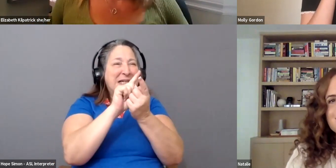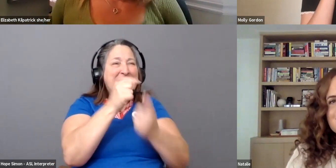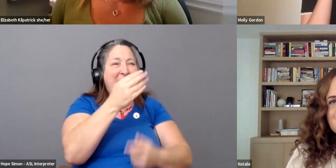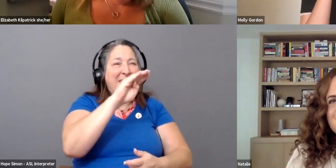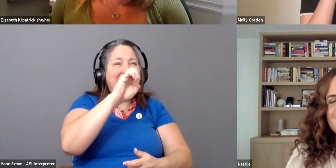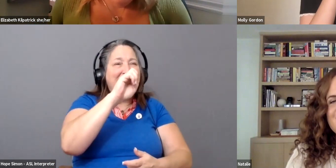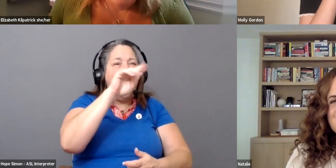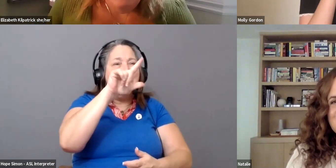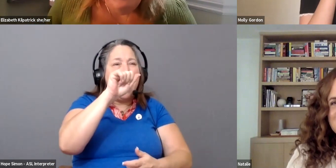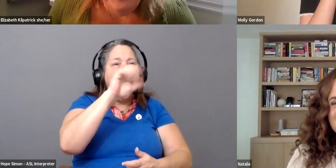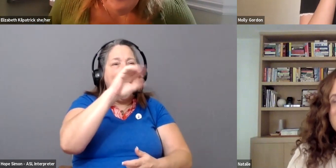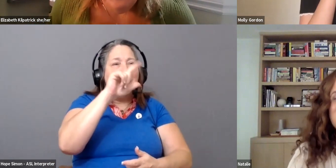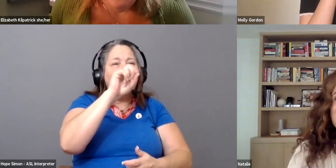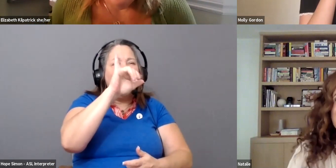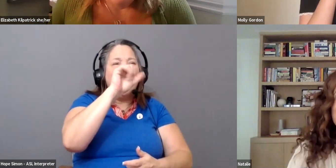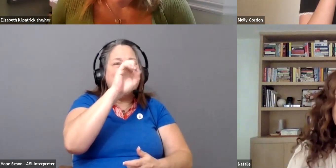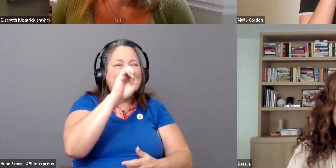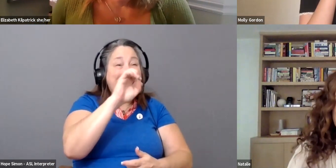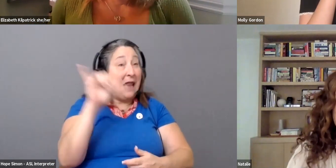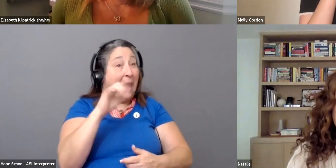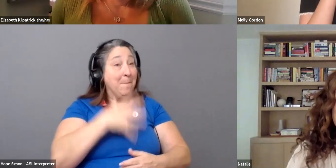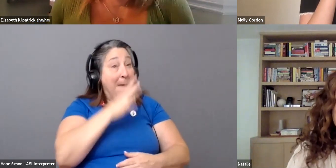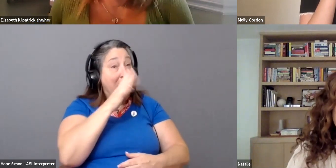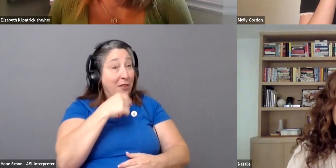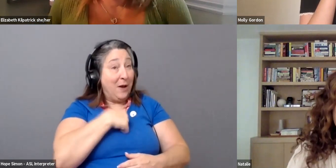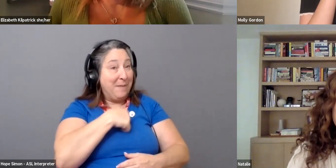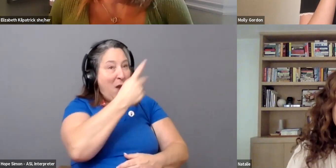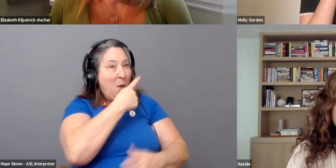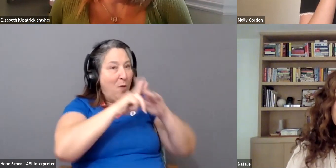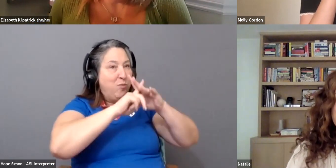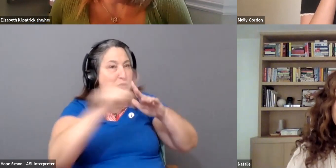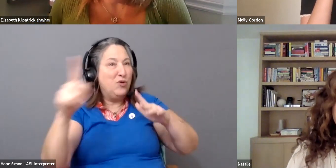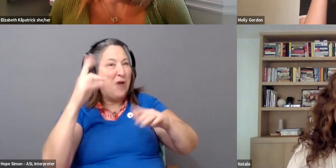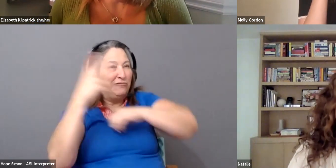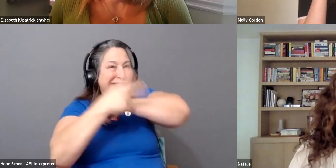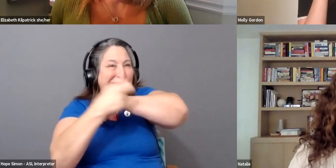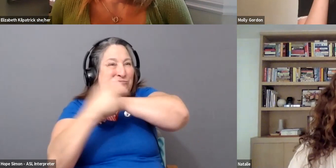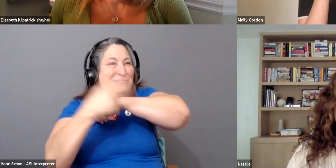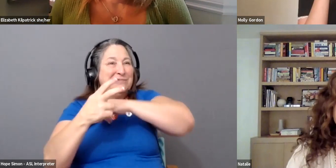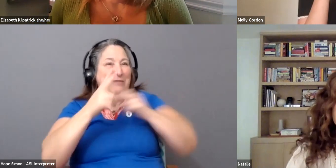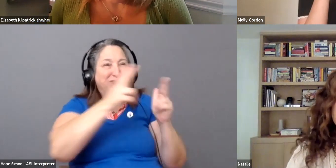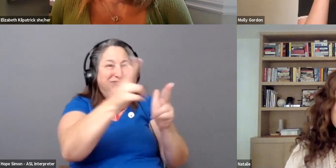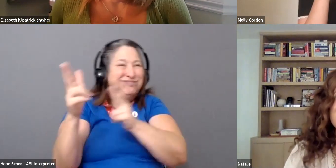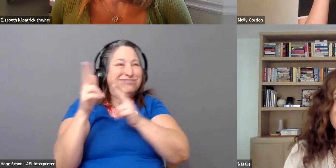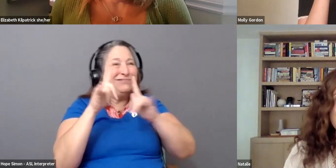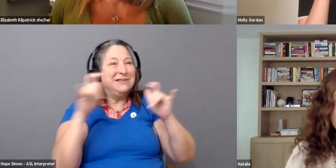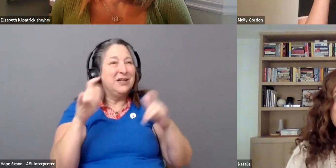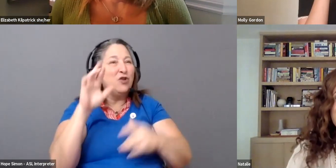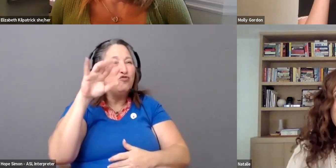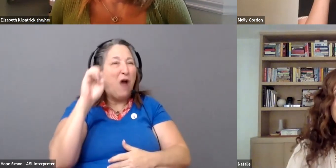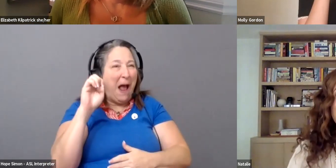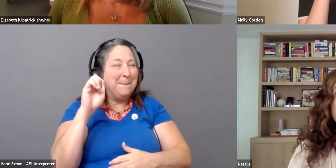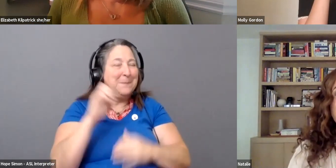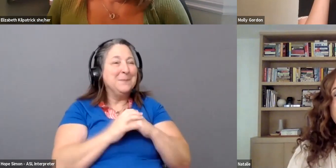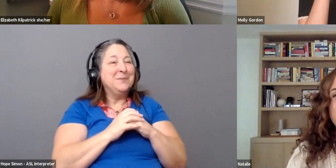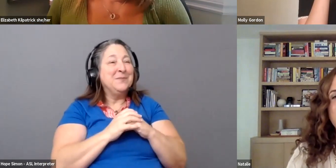And so I sort of started ideating on that, and I brought it to No Trace, and they were like, we would love to do